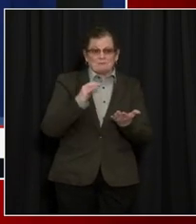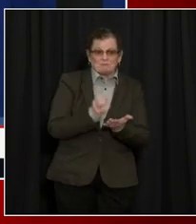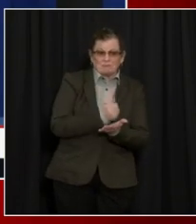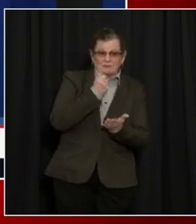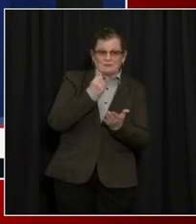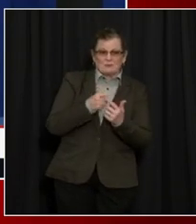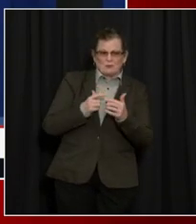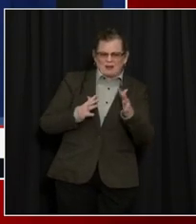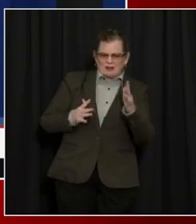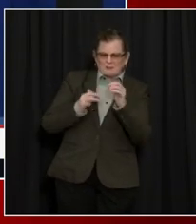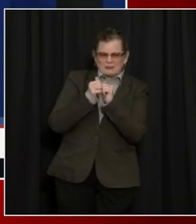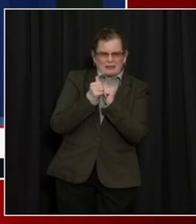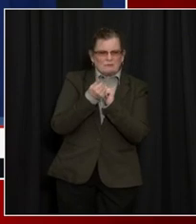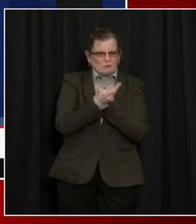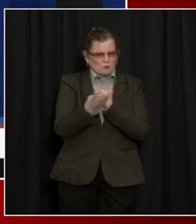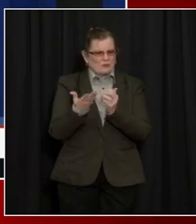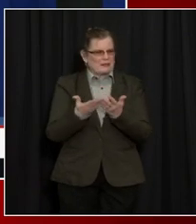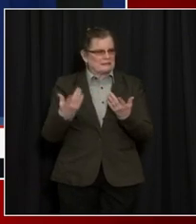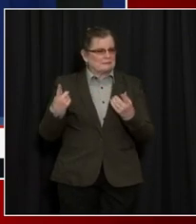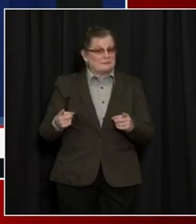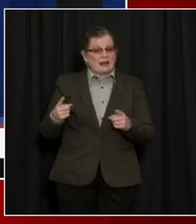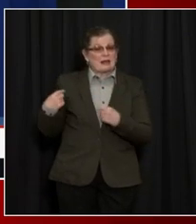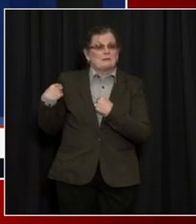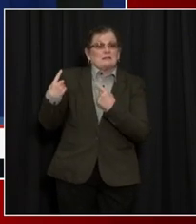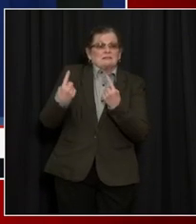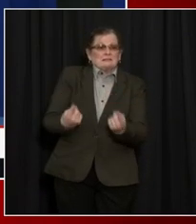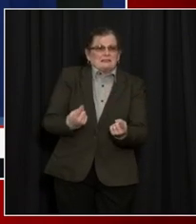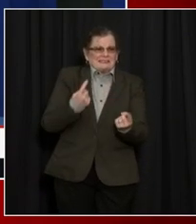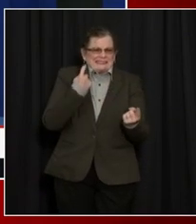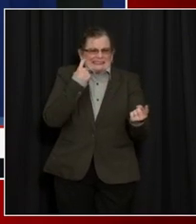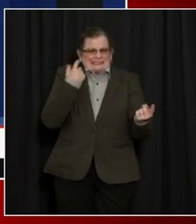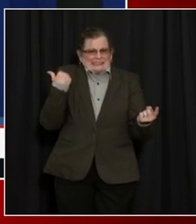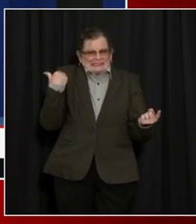incidents that occurred since this past Friday afternoon,